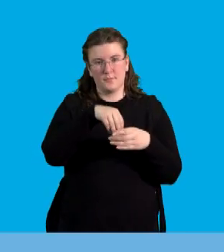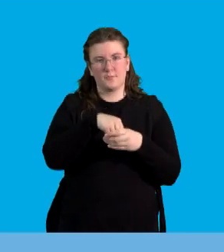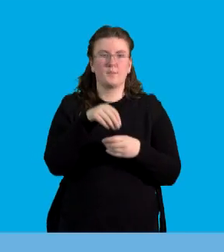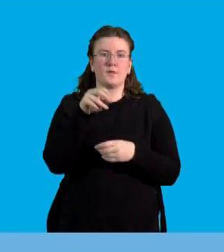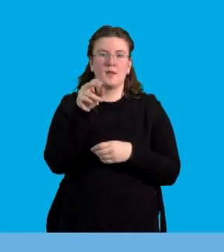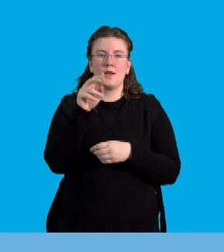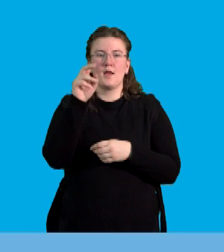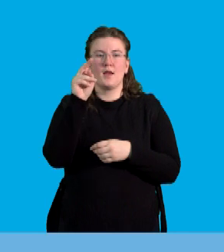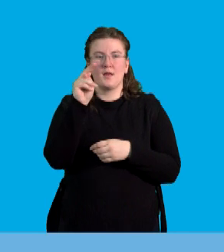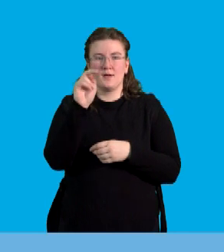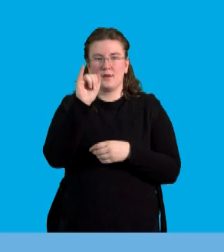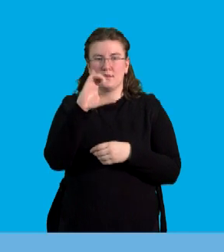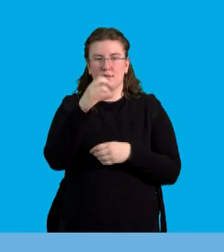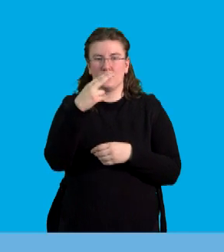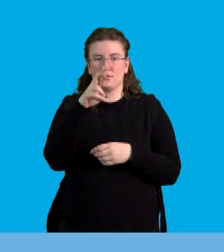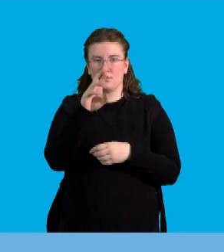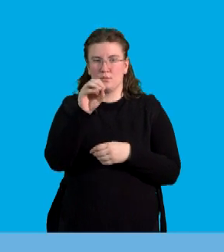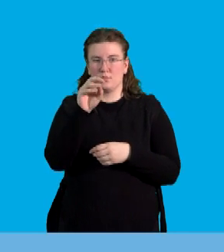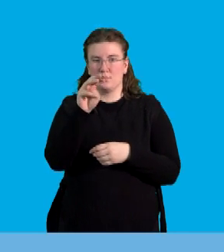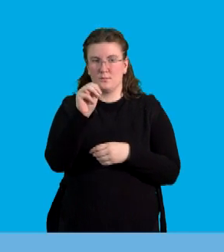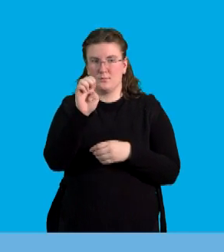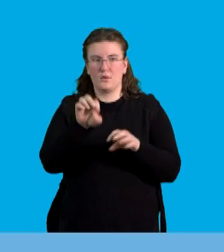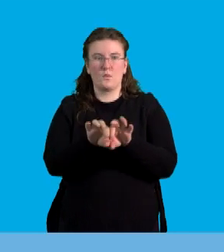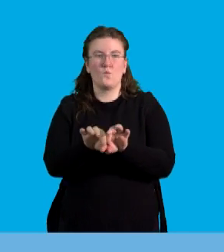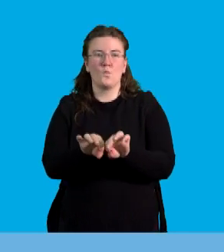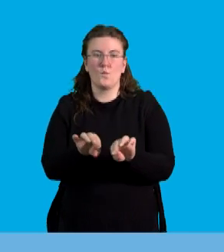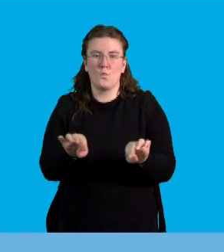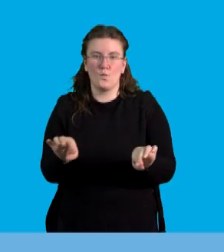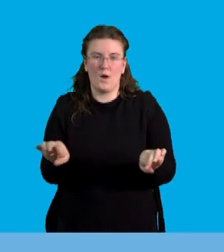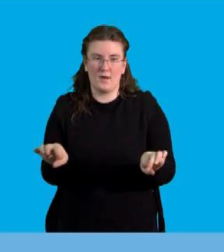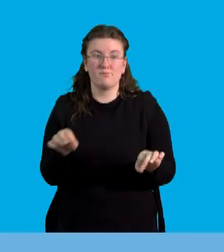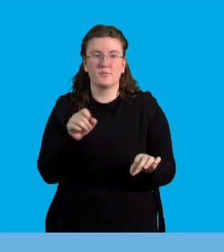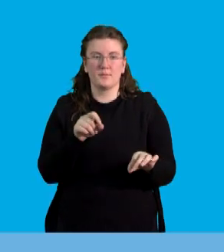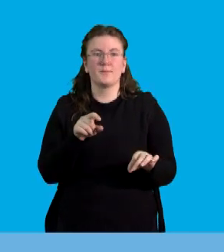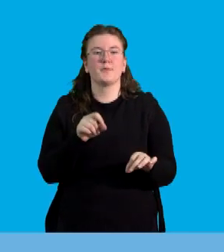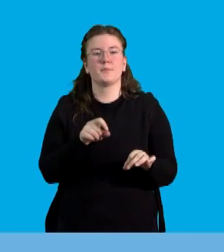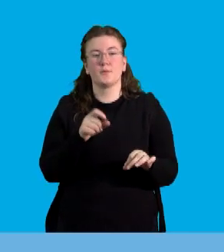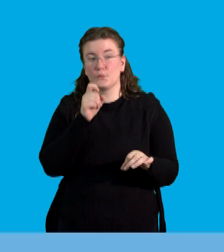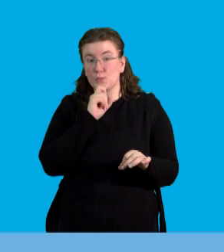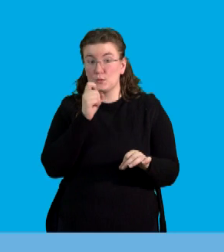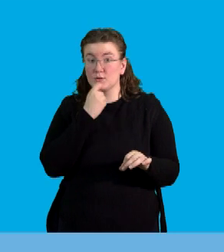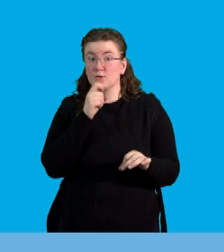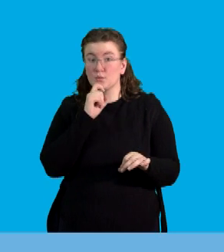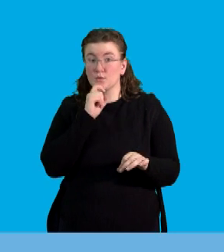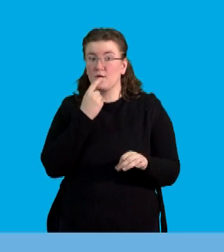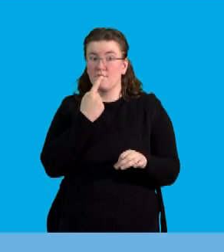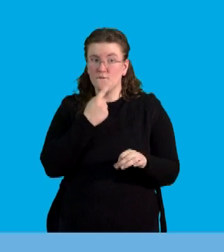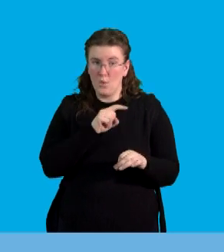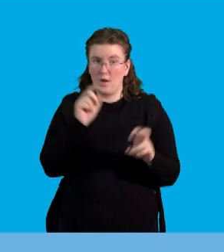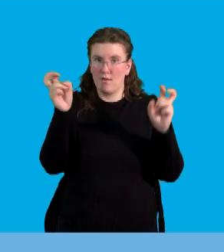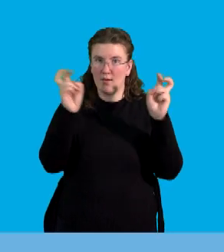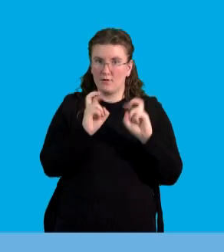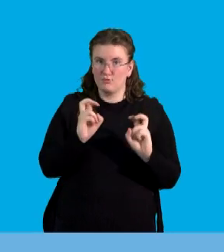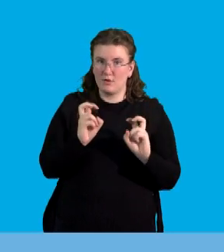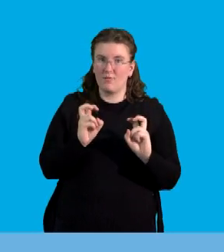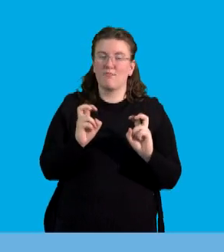high resistance, is normally used in the element to convert electrical energy to thermal energy. Remember, thermal